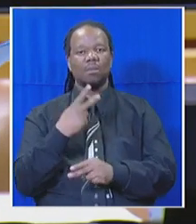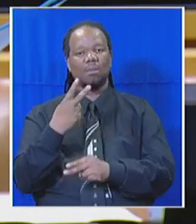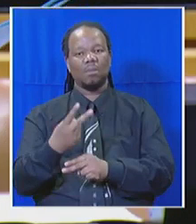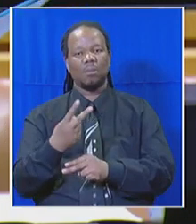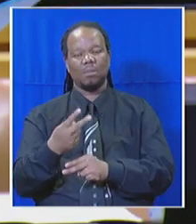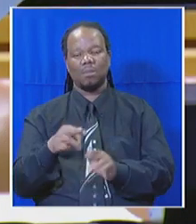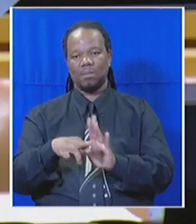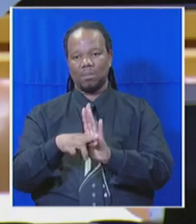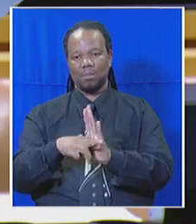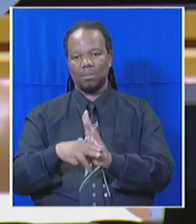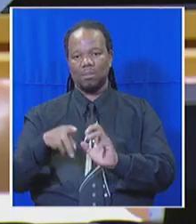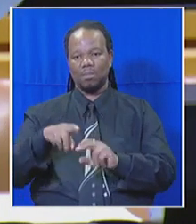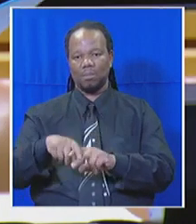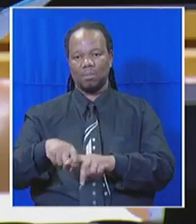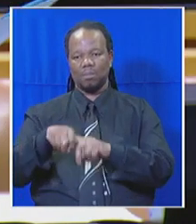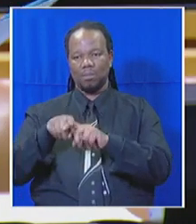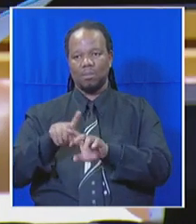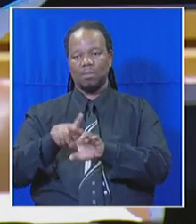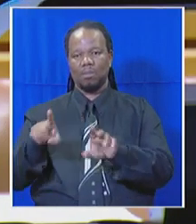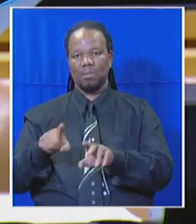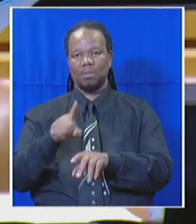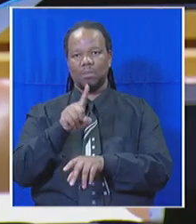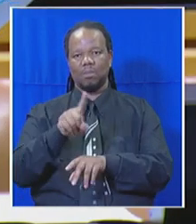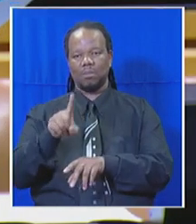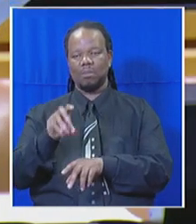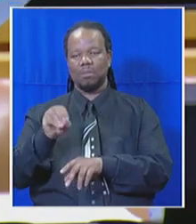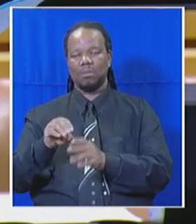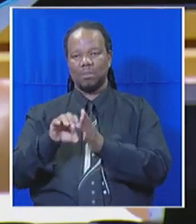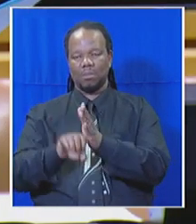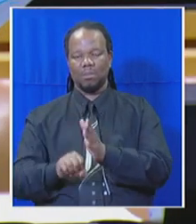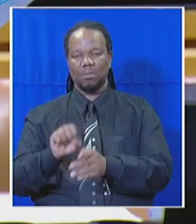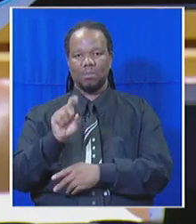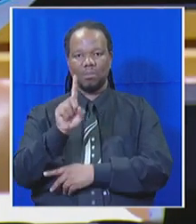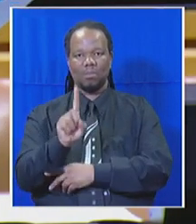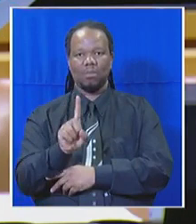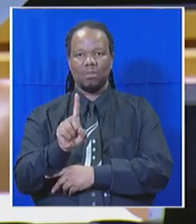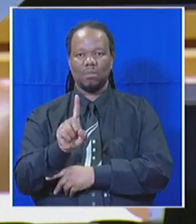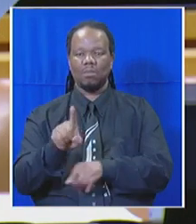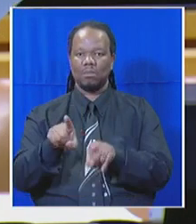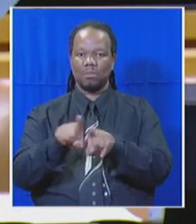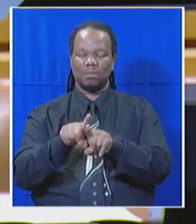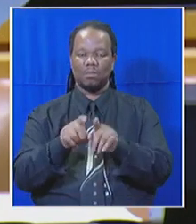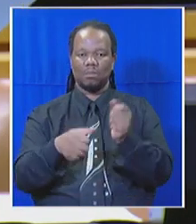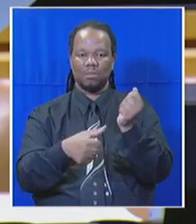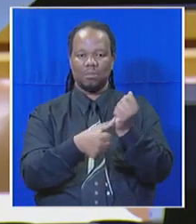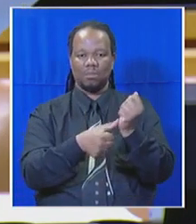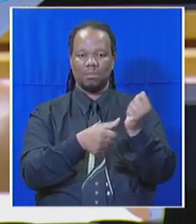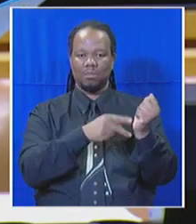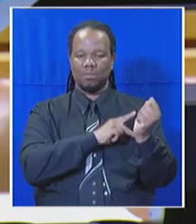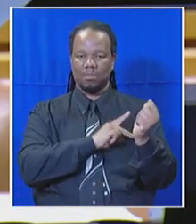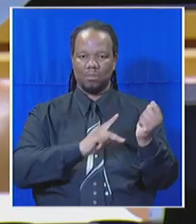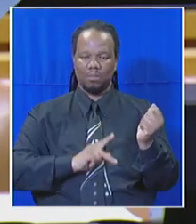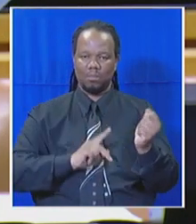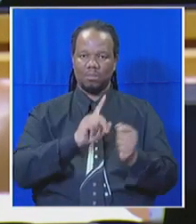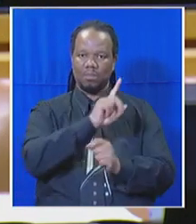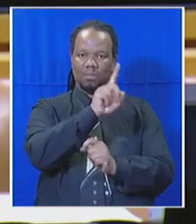Rule 110 sub 1, which provides that questions to the Deputy President must be scheduled for the